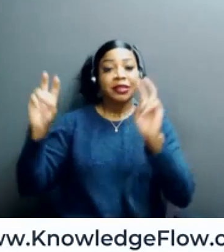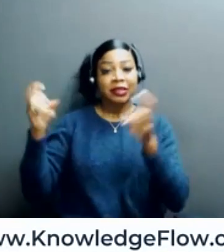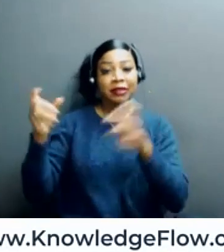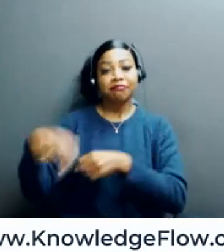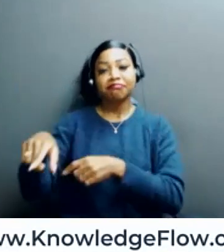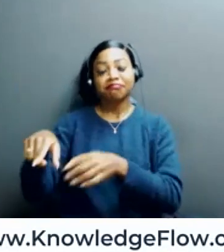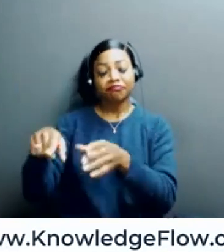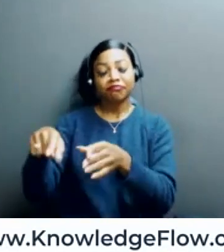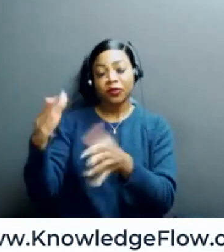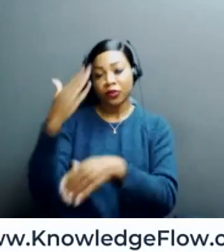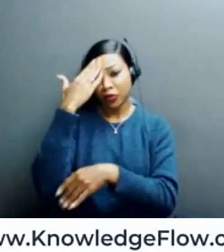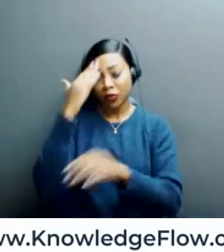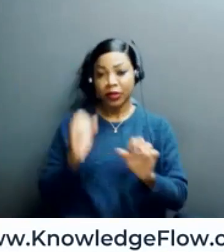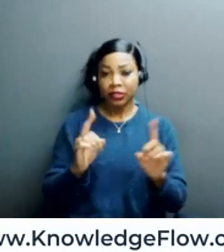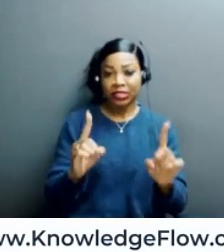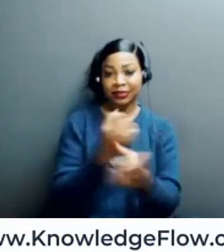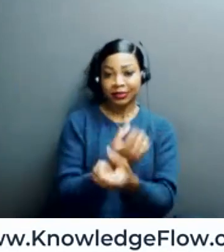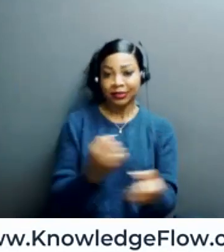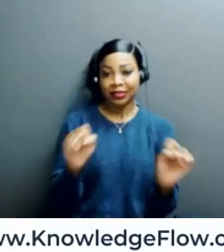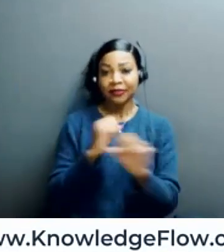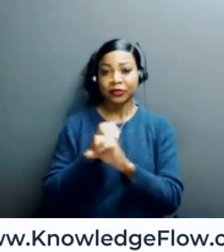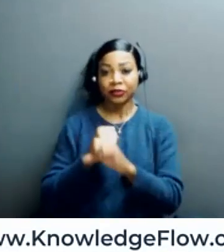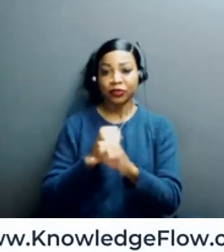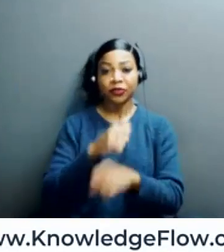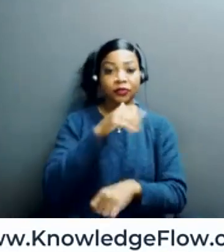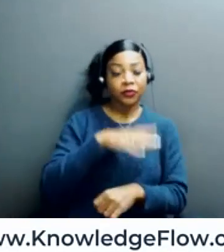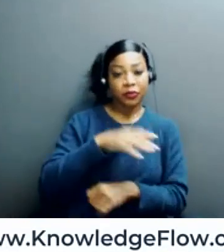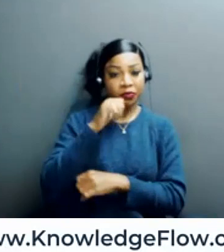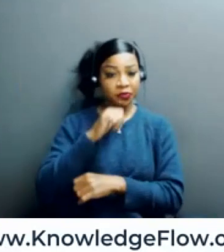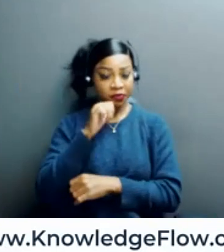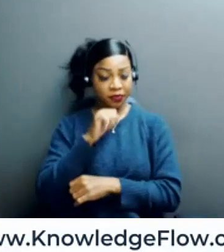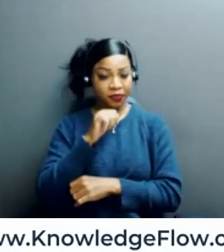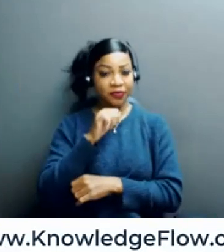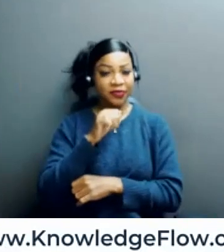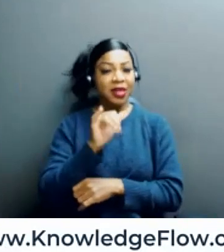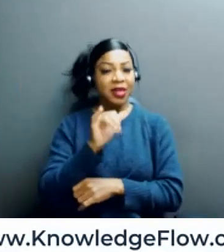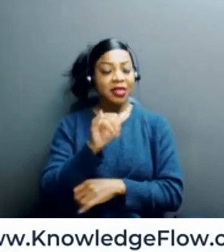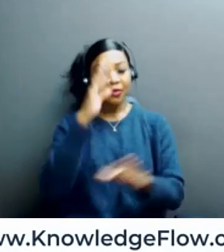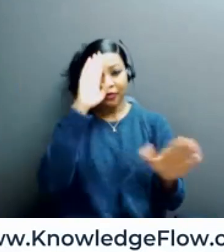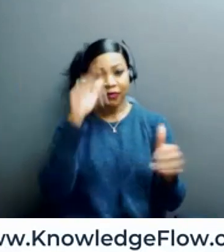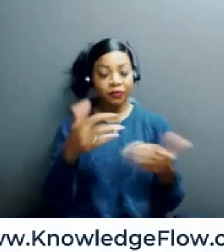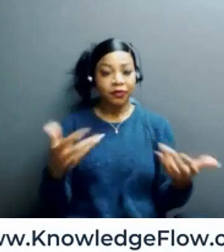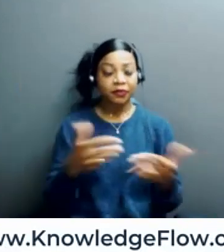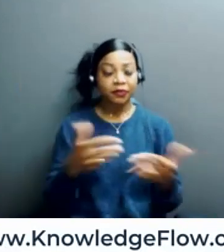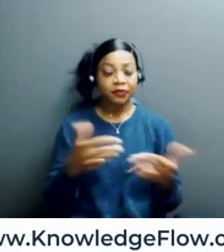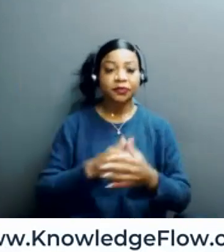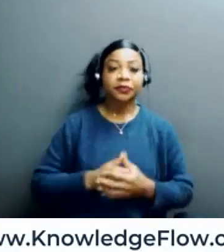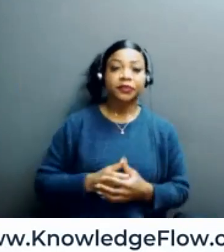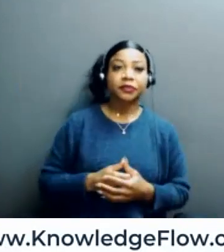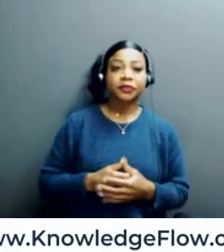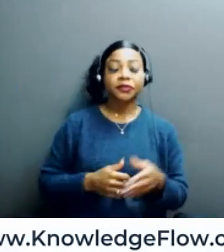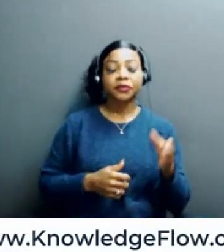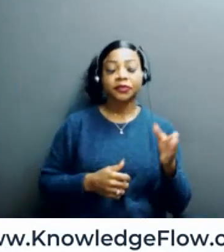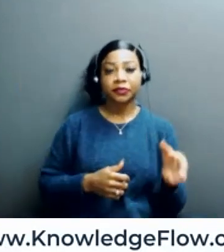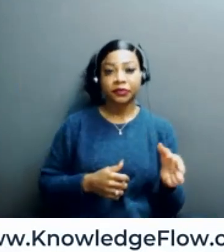this year was education Safety and Security of women and girls and that really focuses on um the